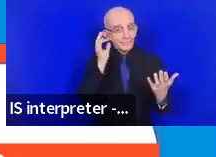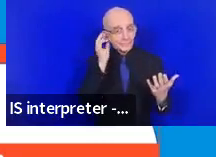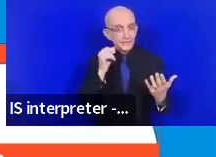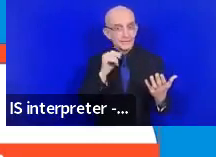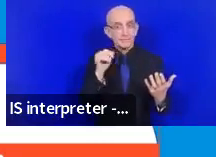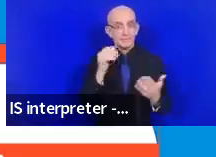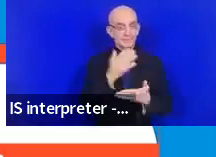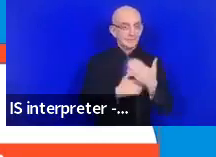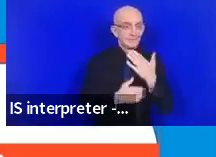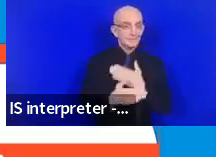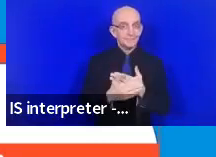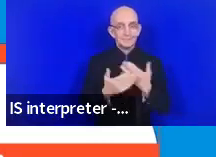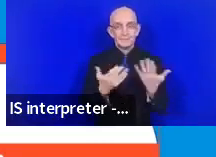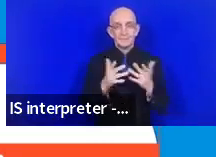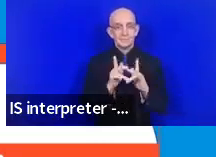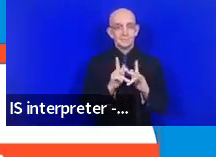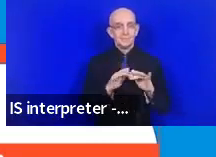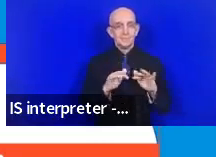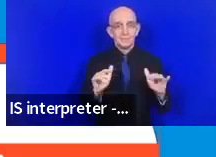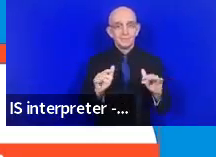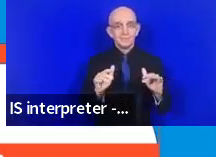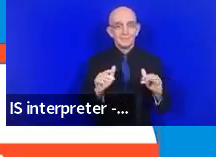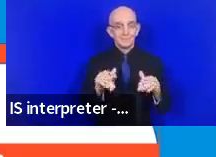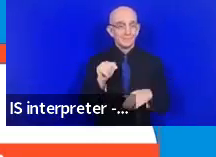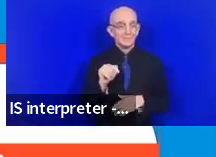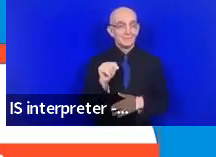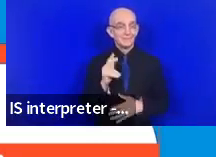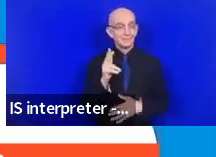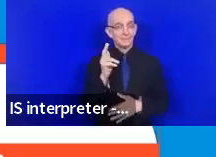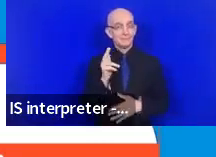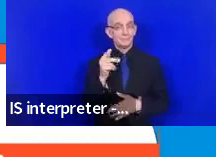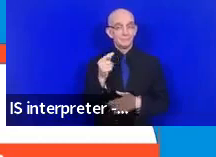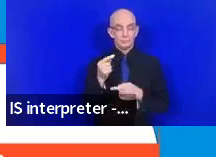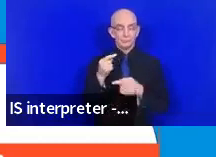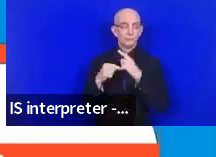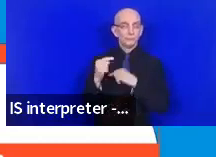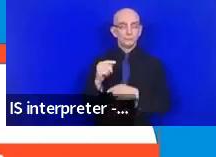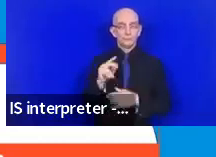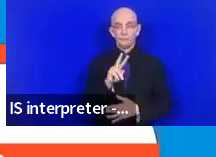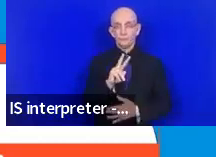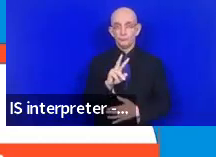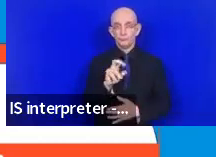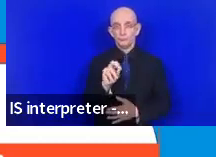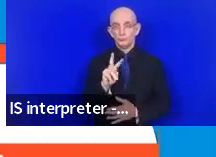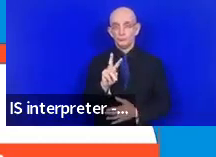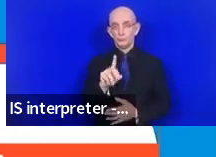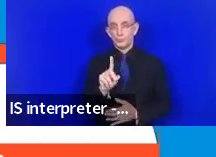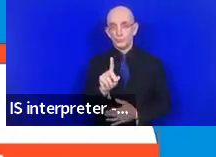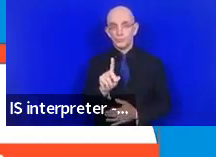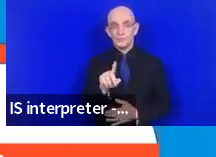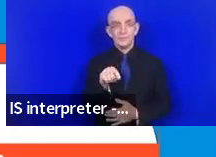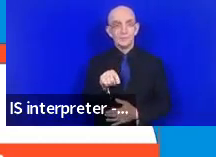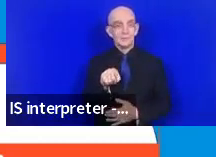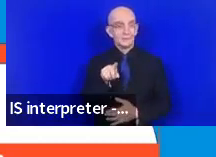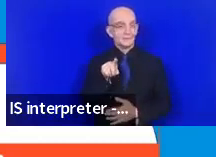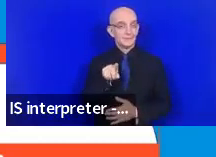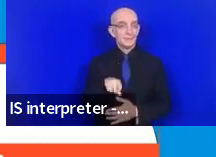major regions of the world. The group started in January